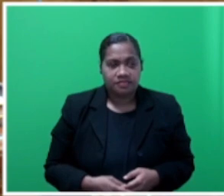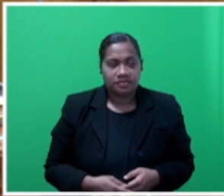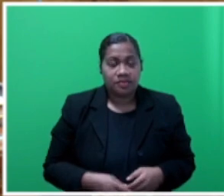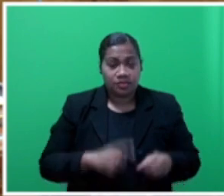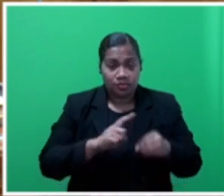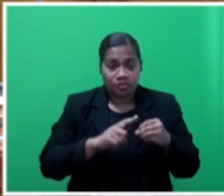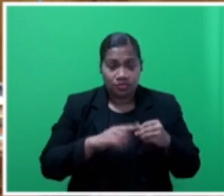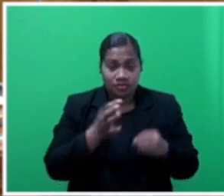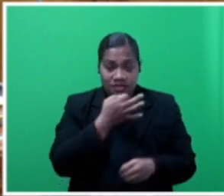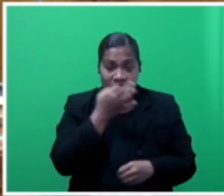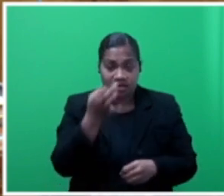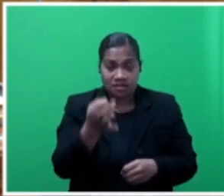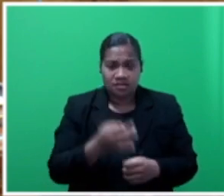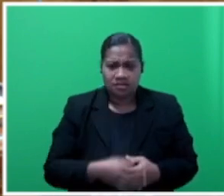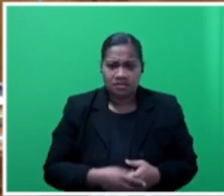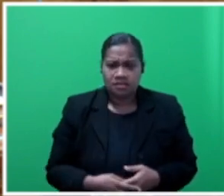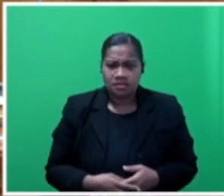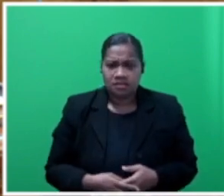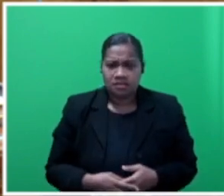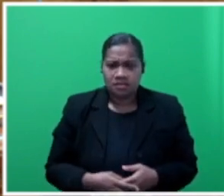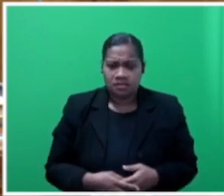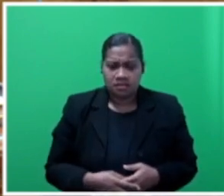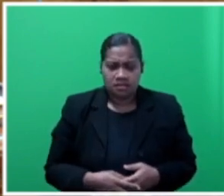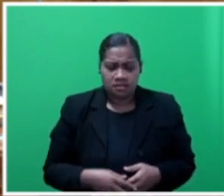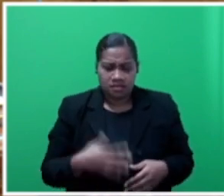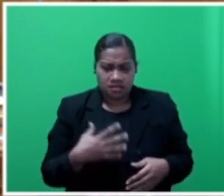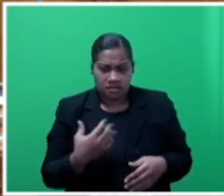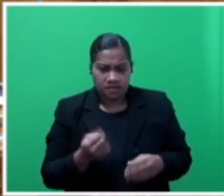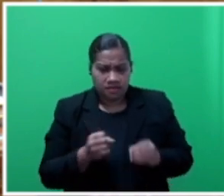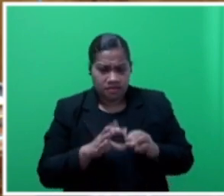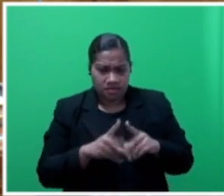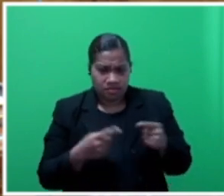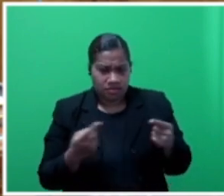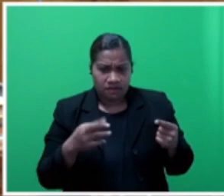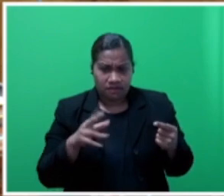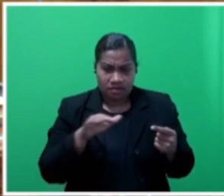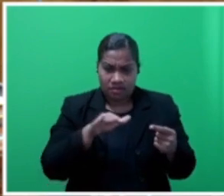what is in the, is there something for them there in the budget?